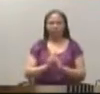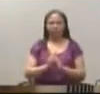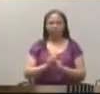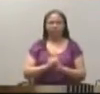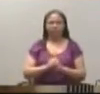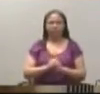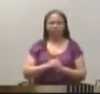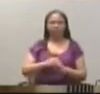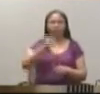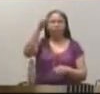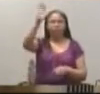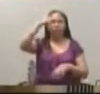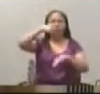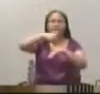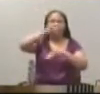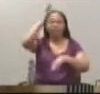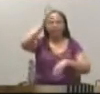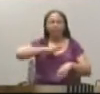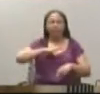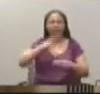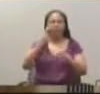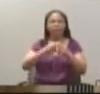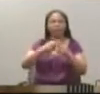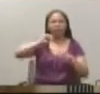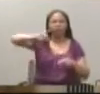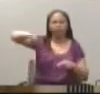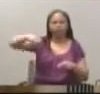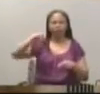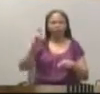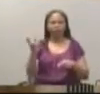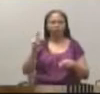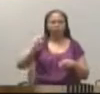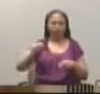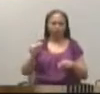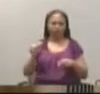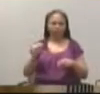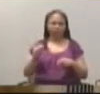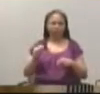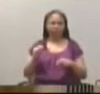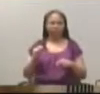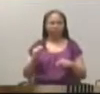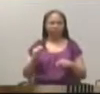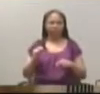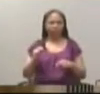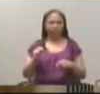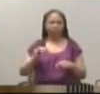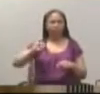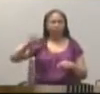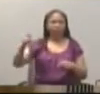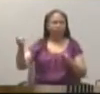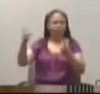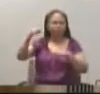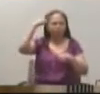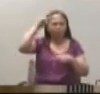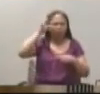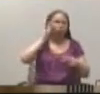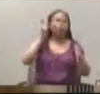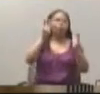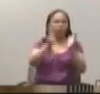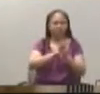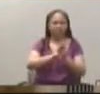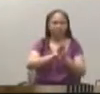A man came sent by God. His name was John. He came as a